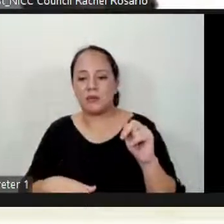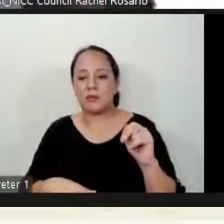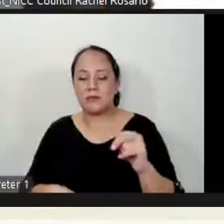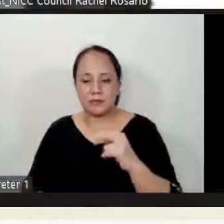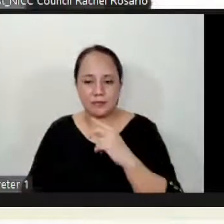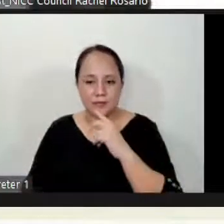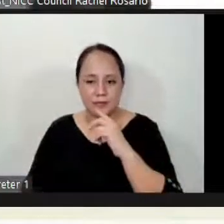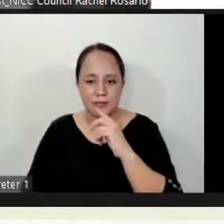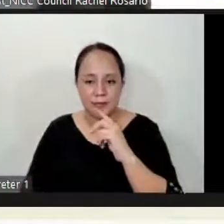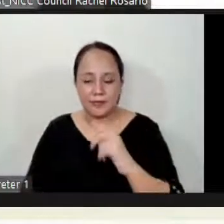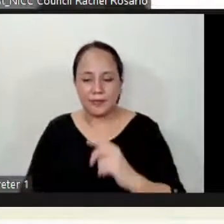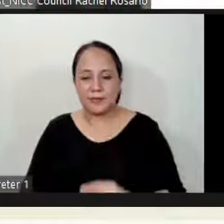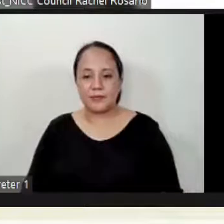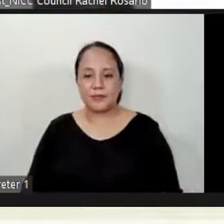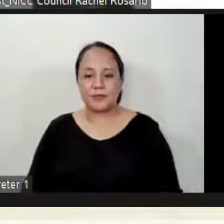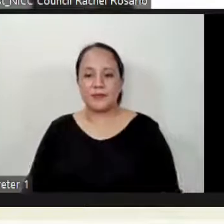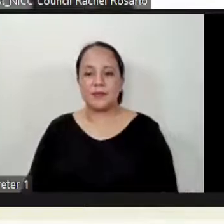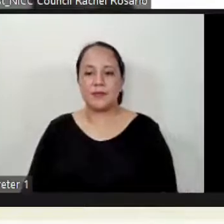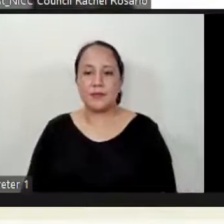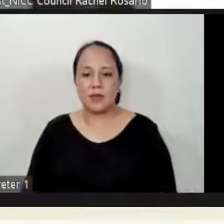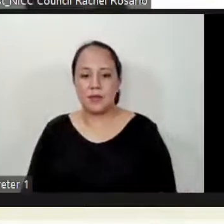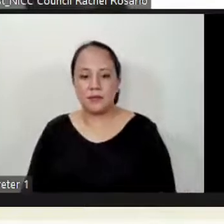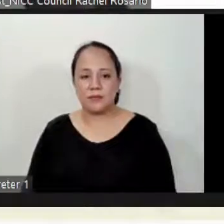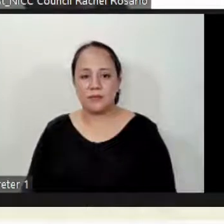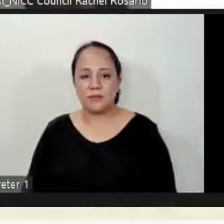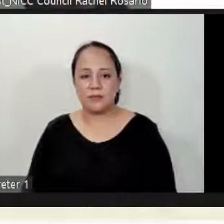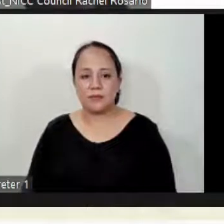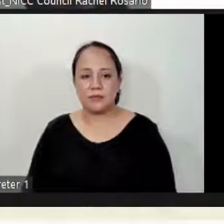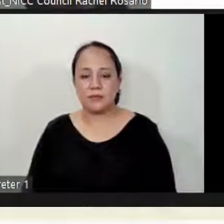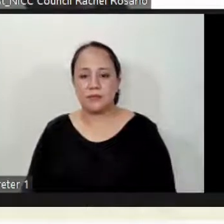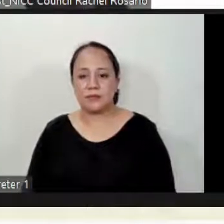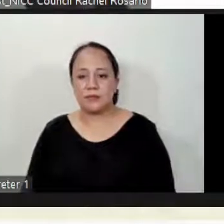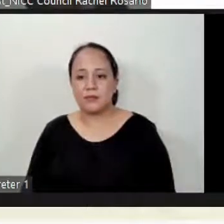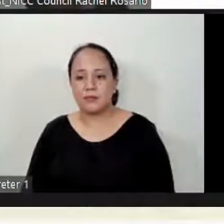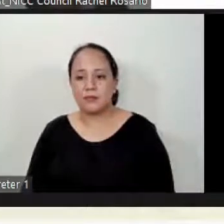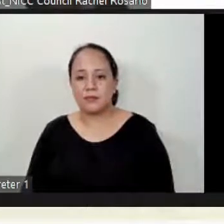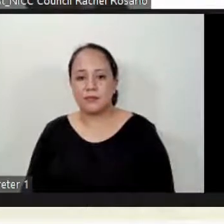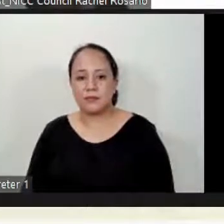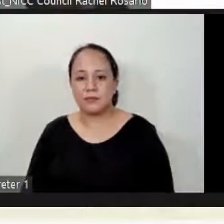pinupuntahan. Okay. Okay,